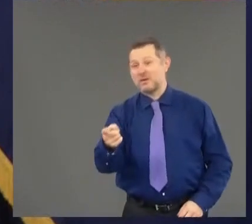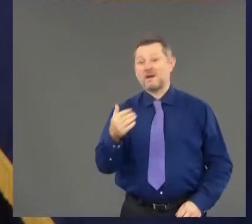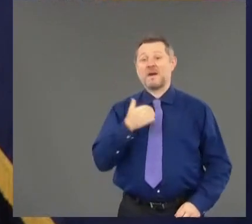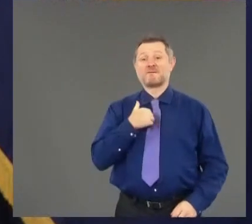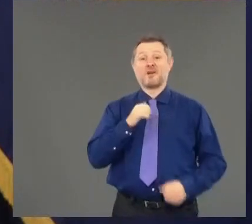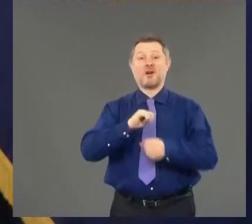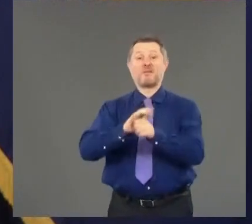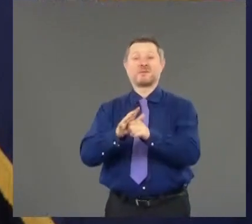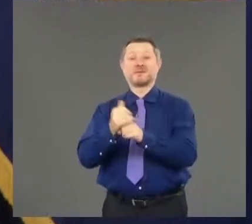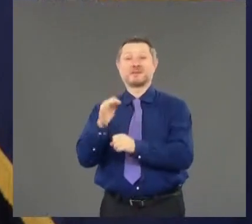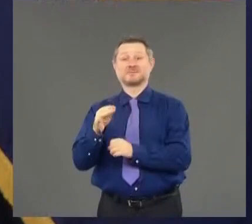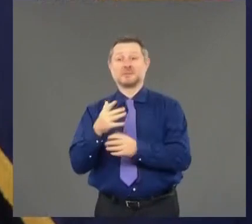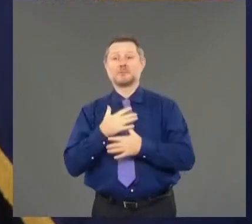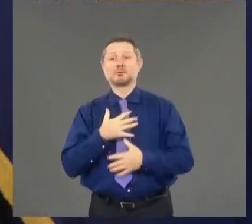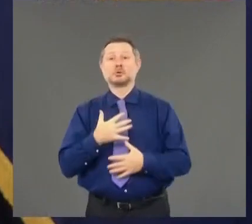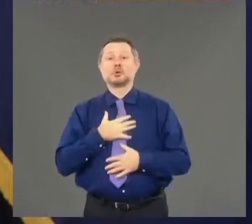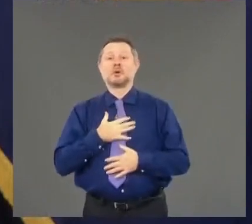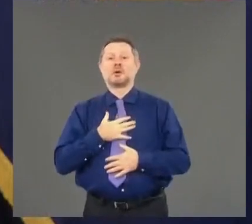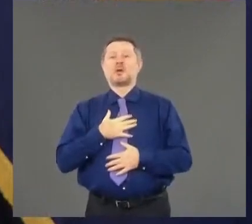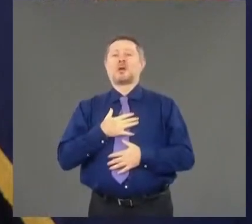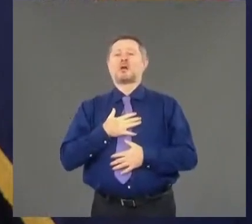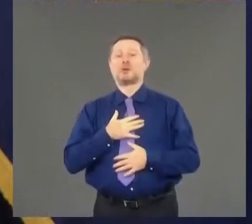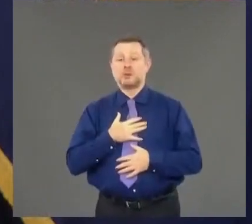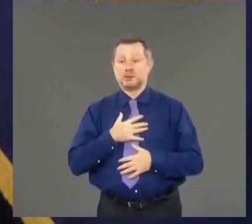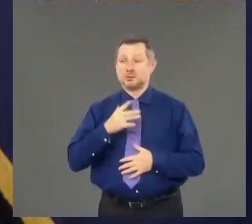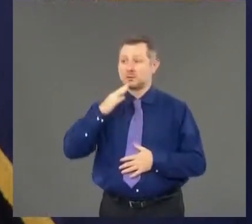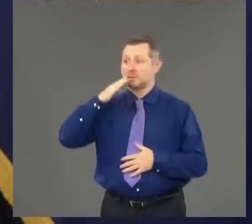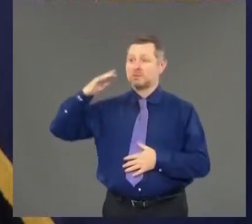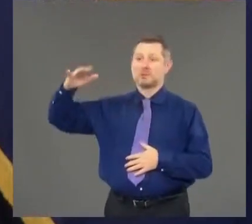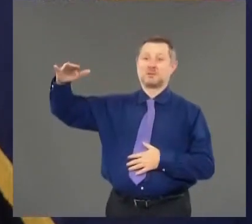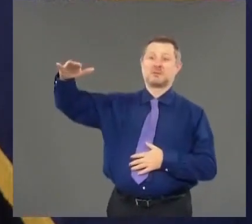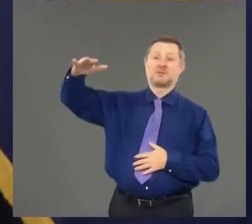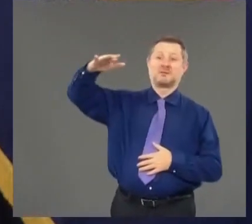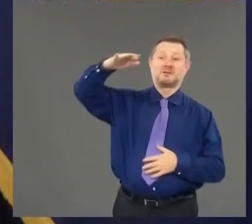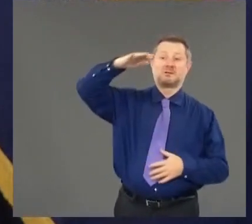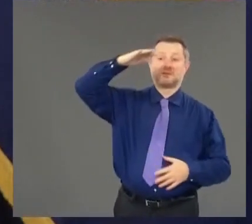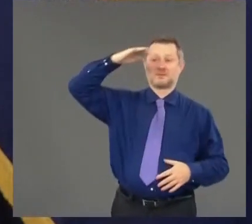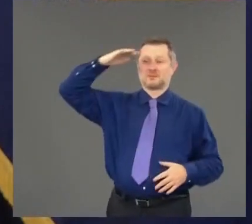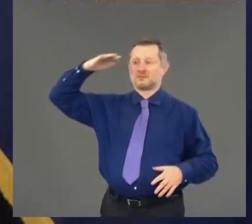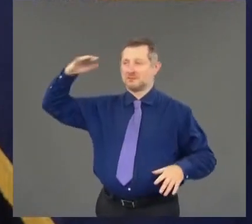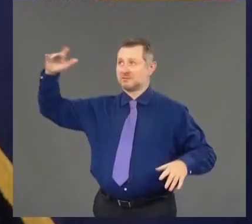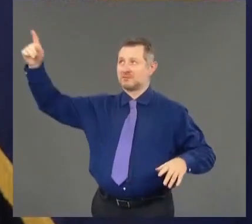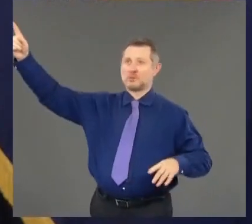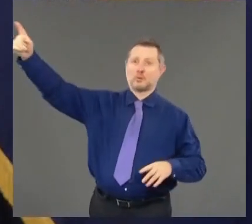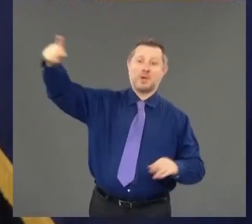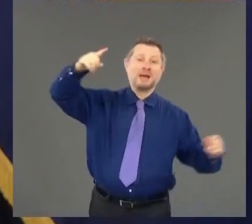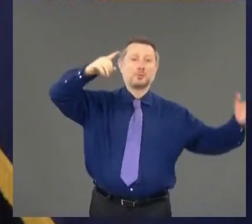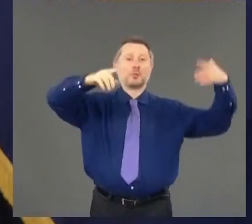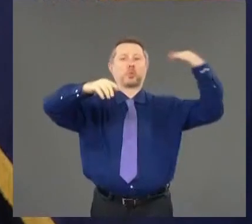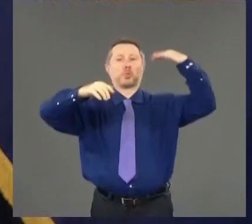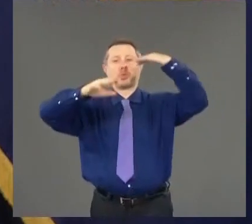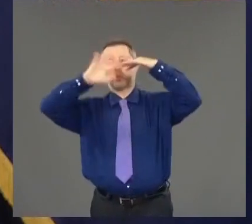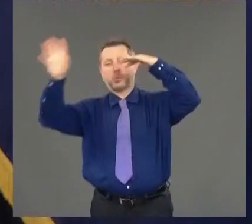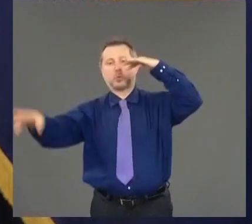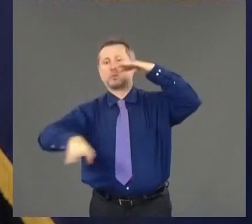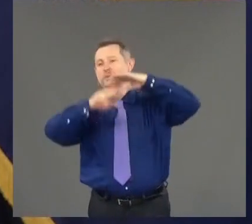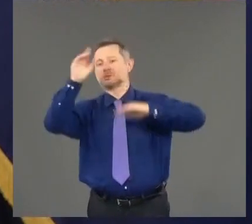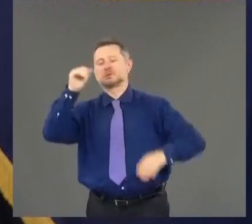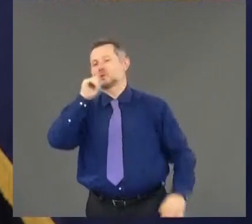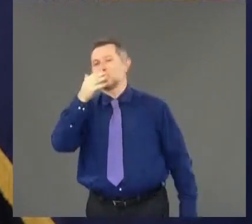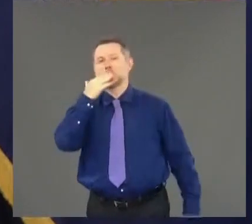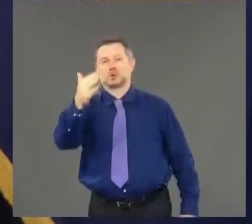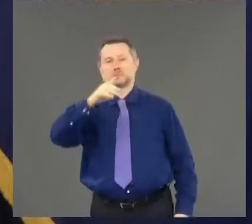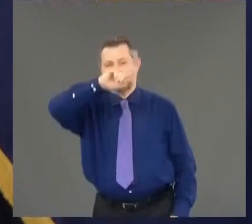that air, and then that air is recirculating, well, that's not a good thing. And